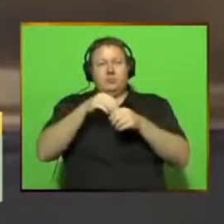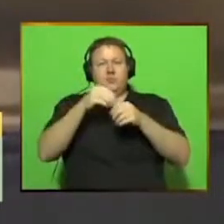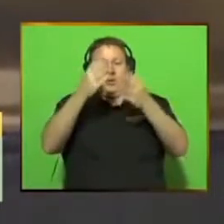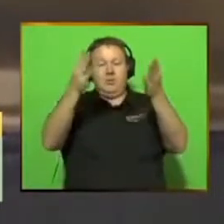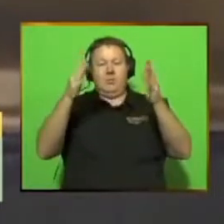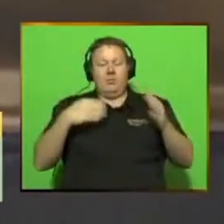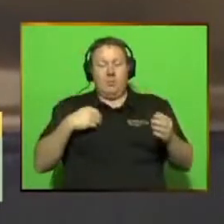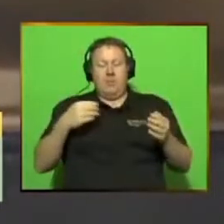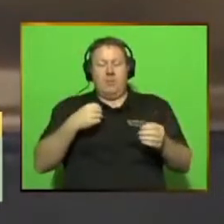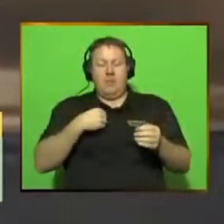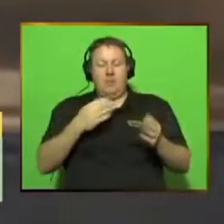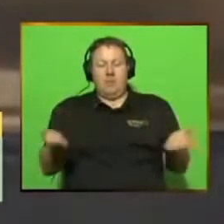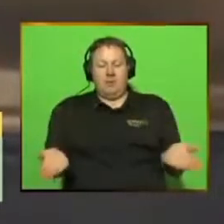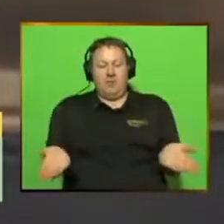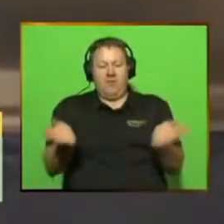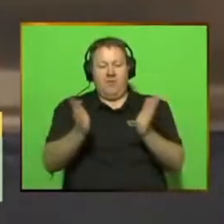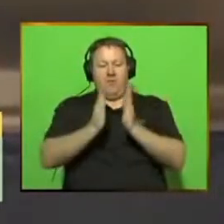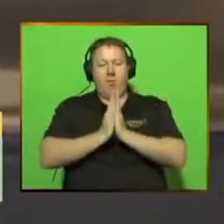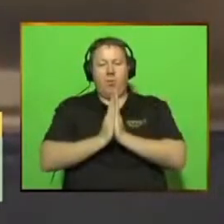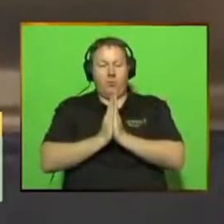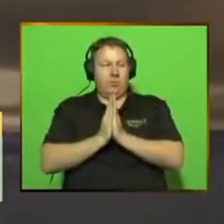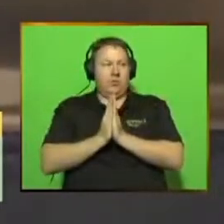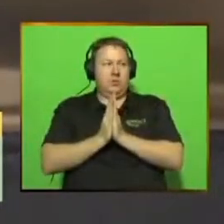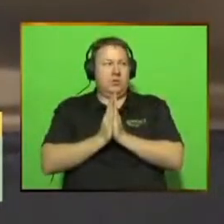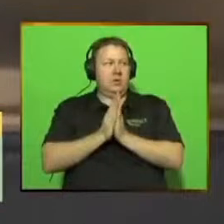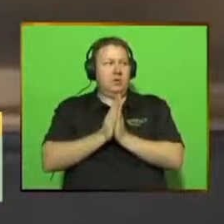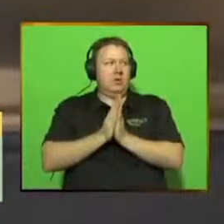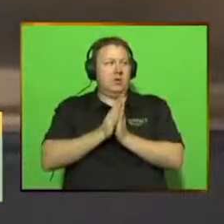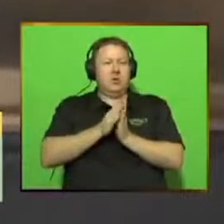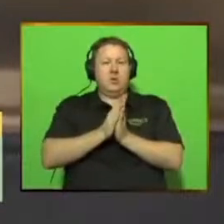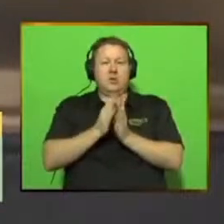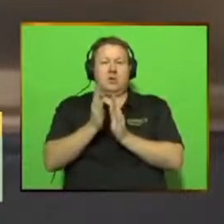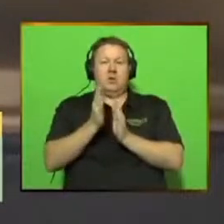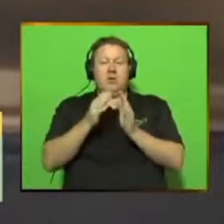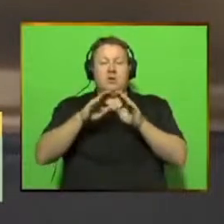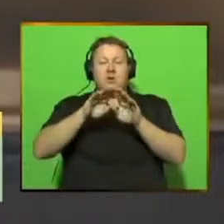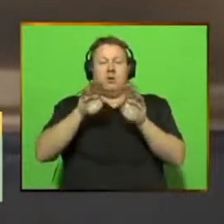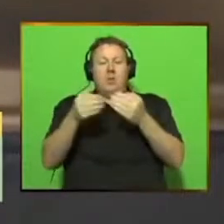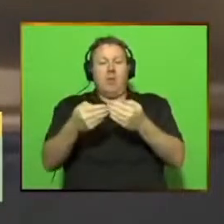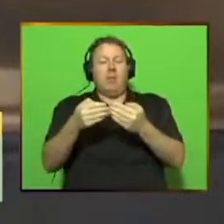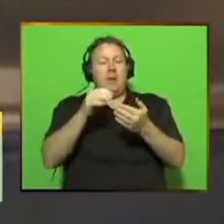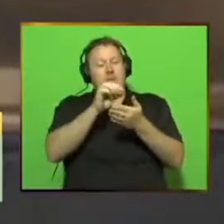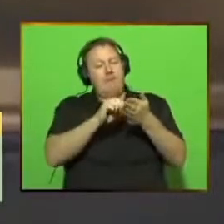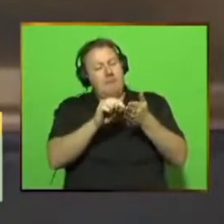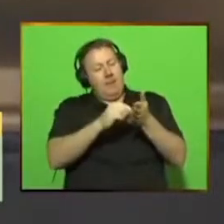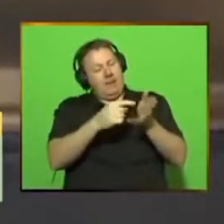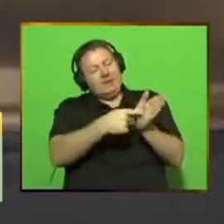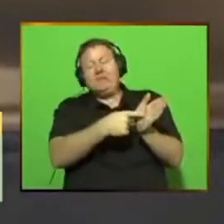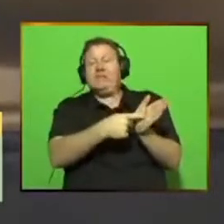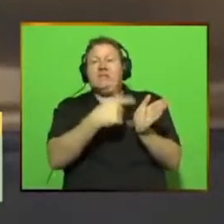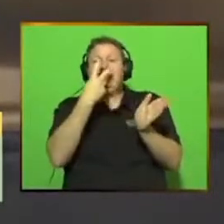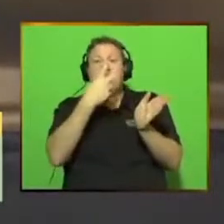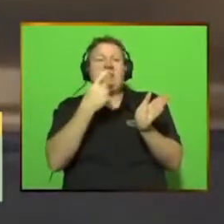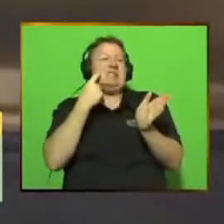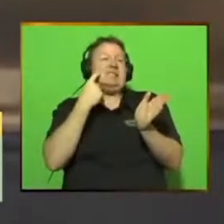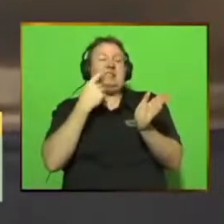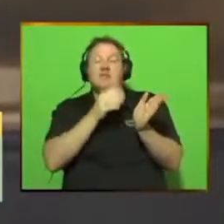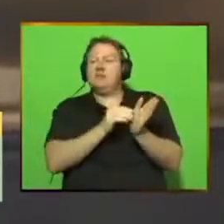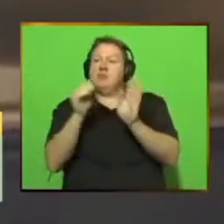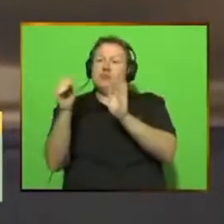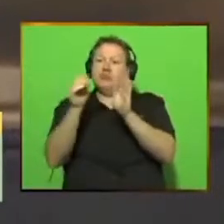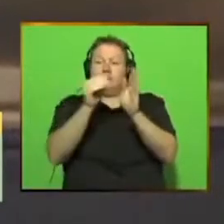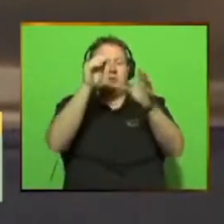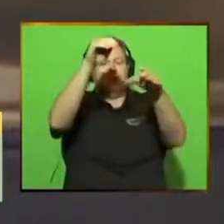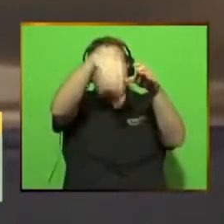their paper in a way that the official mark can be seen by the returning officer at the